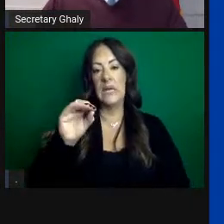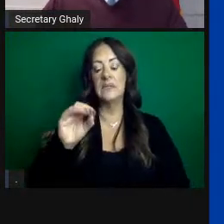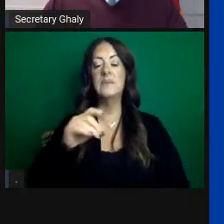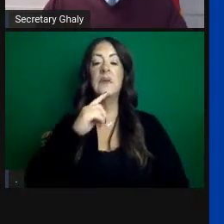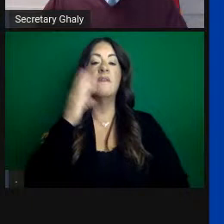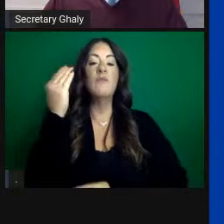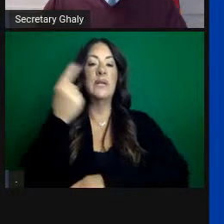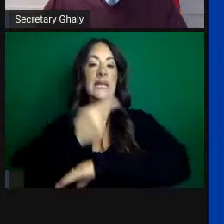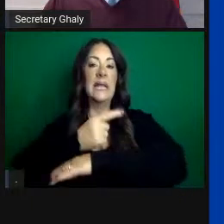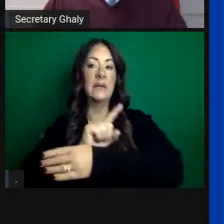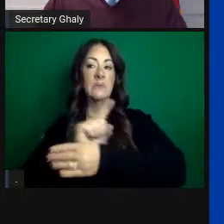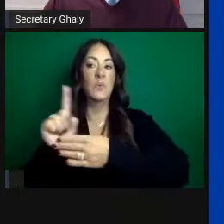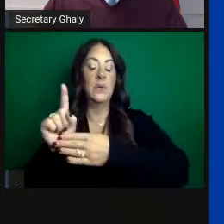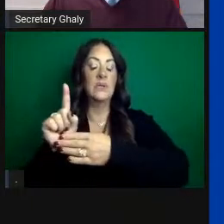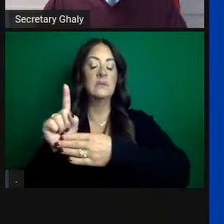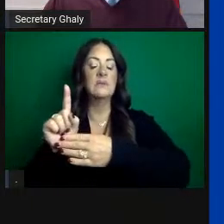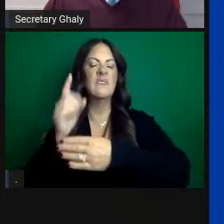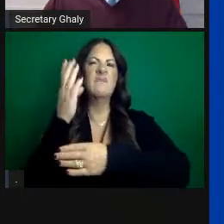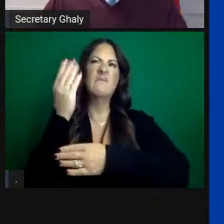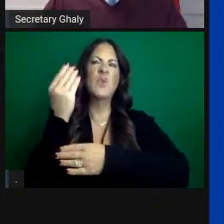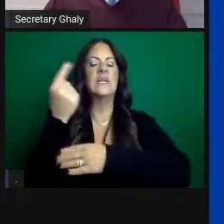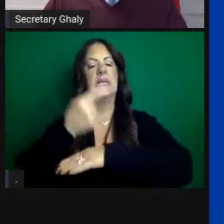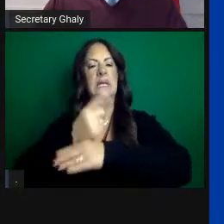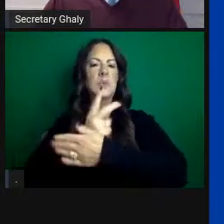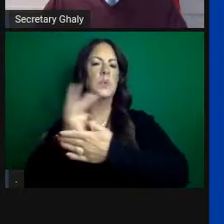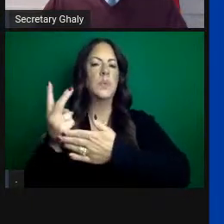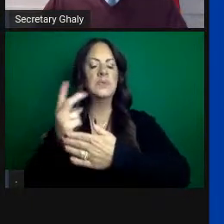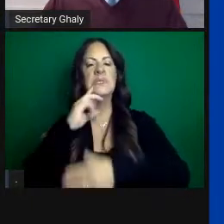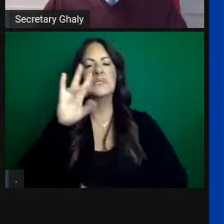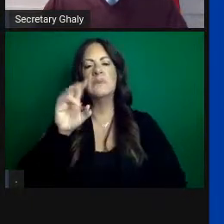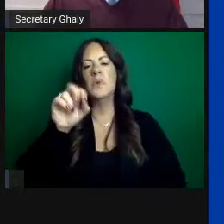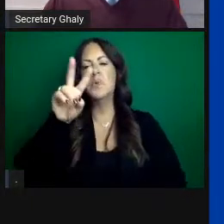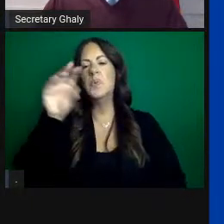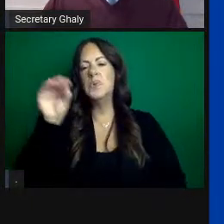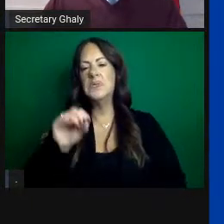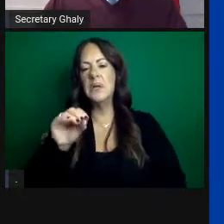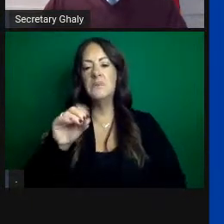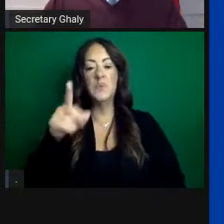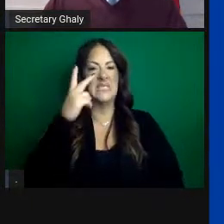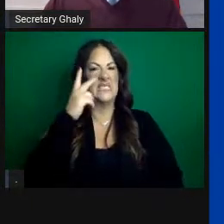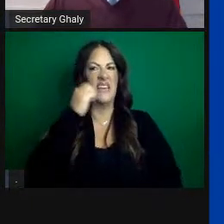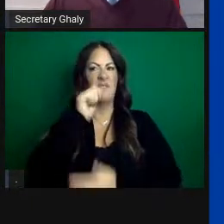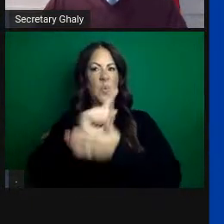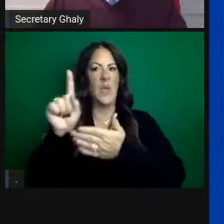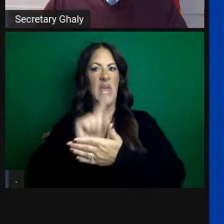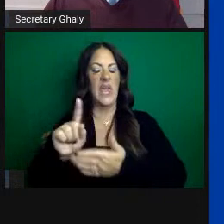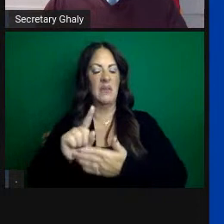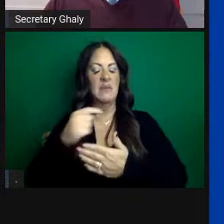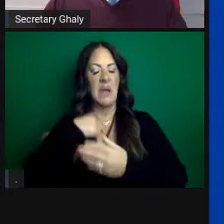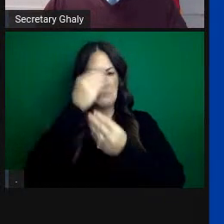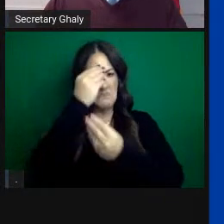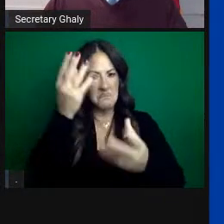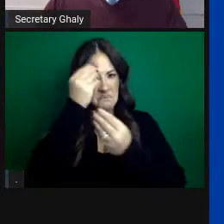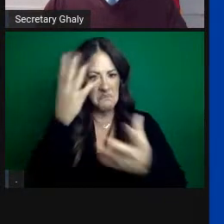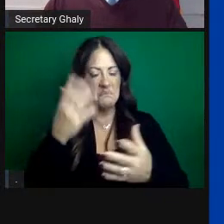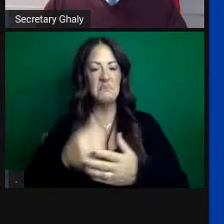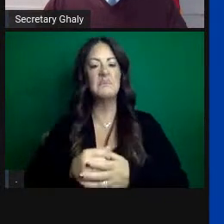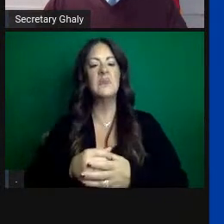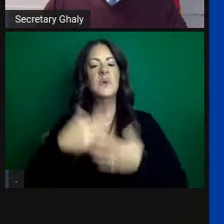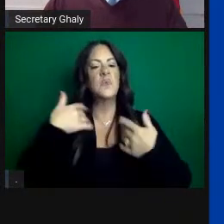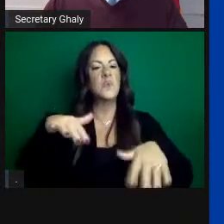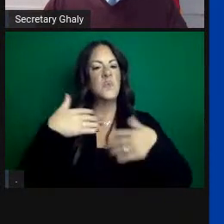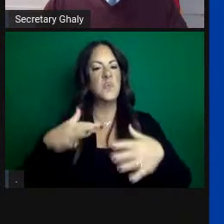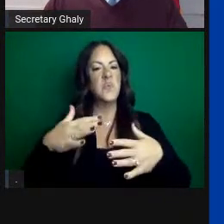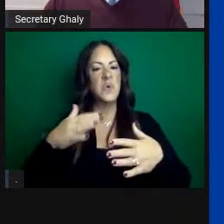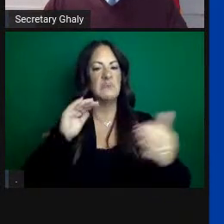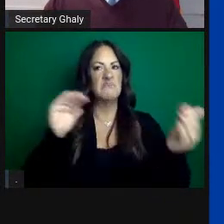days. And then if you compare 14-day test positivity as we do each week, you can see that we've had nearly a 40%, 38%